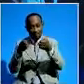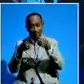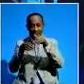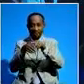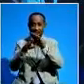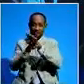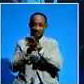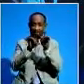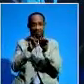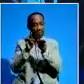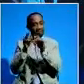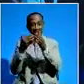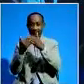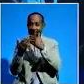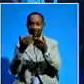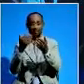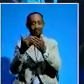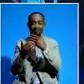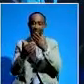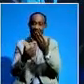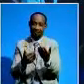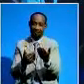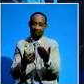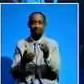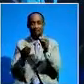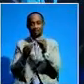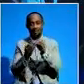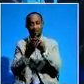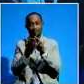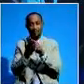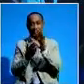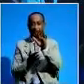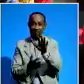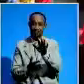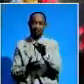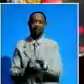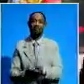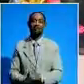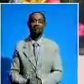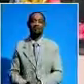country as easy and friendly as possible. We have more in the following report.